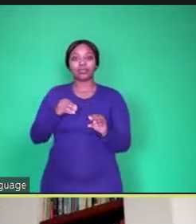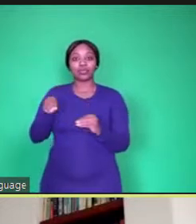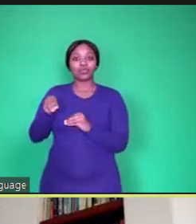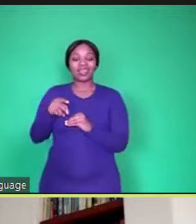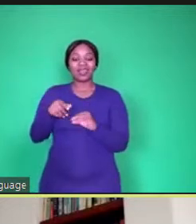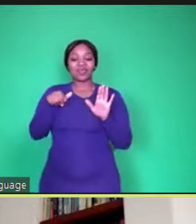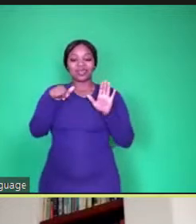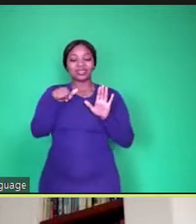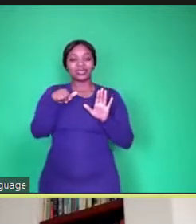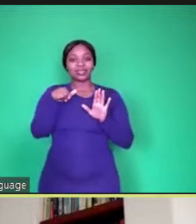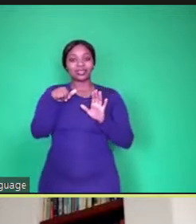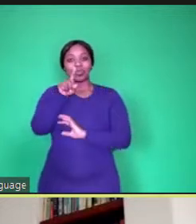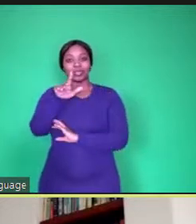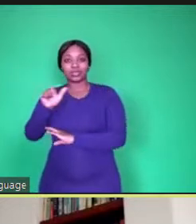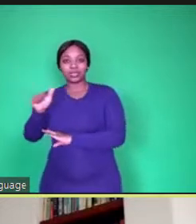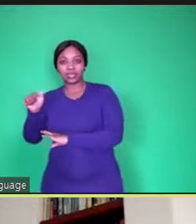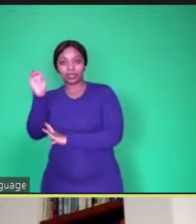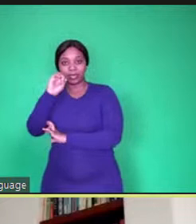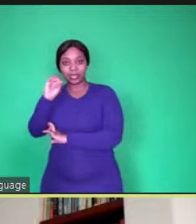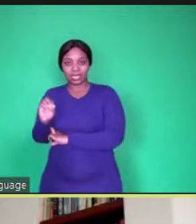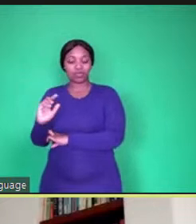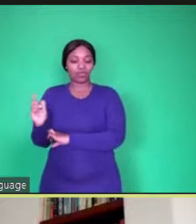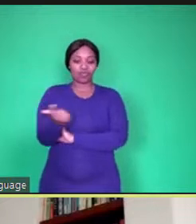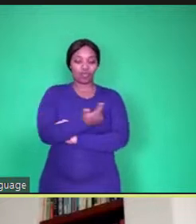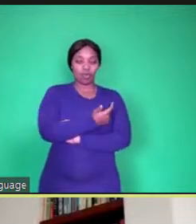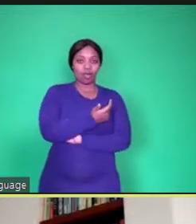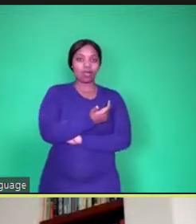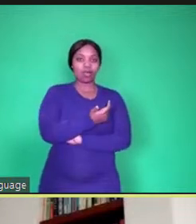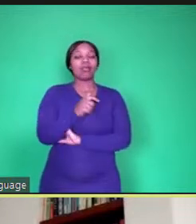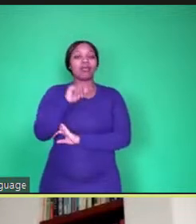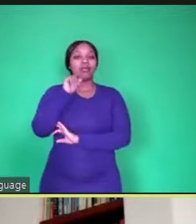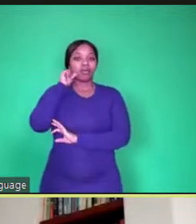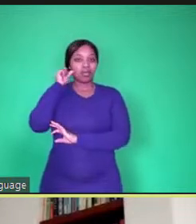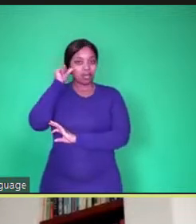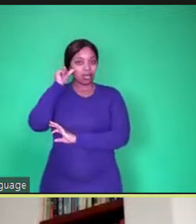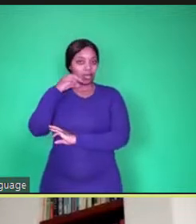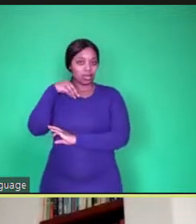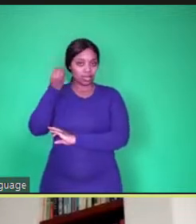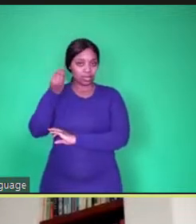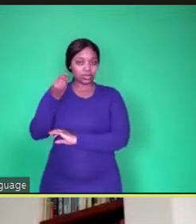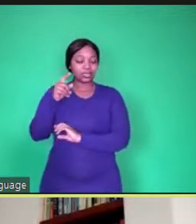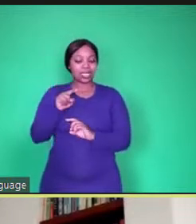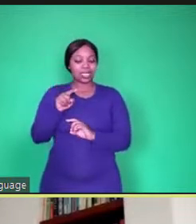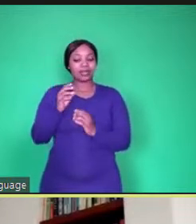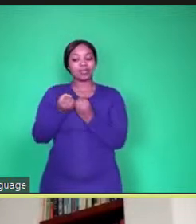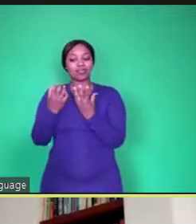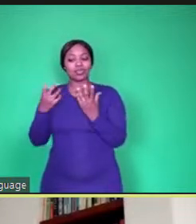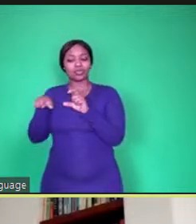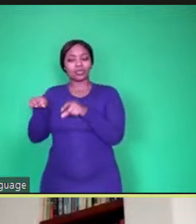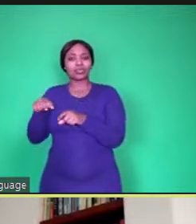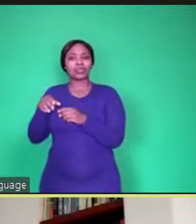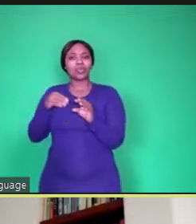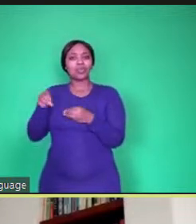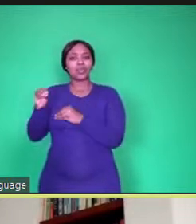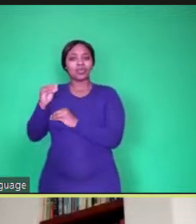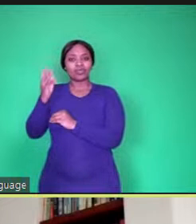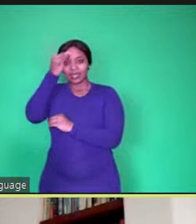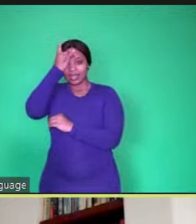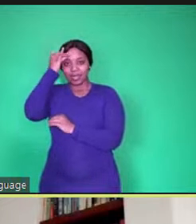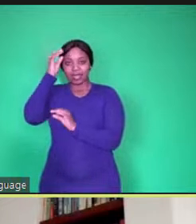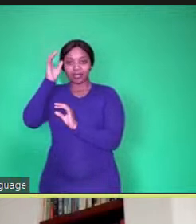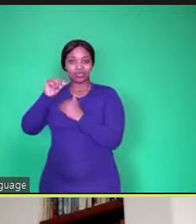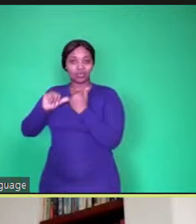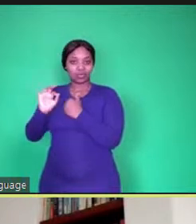adults. The majority of adults, about 70%, moved only in March. Just over half of these moves